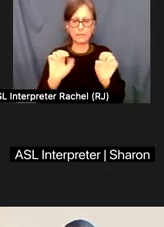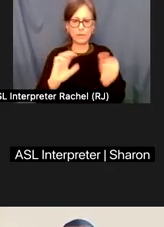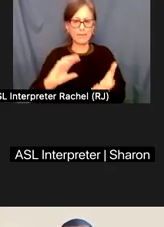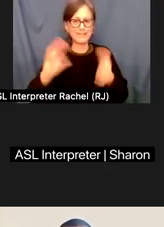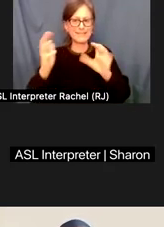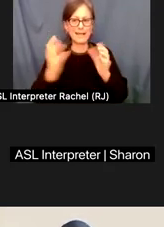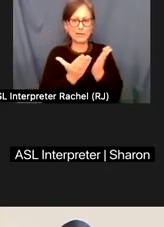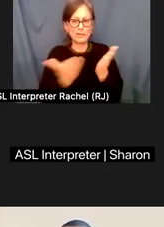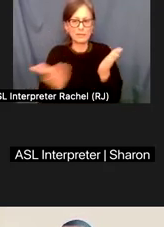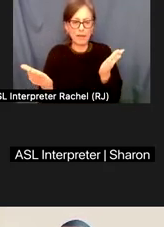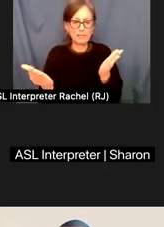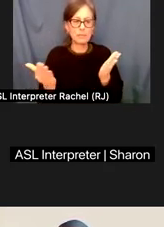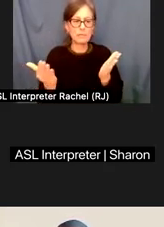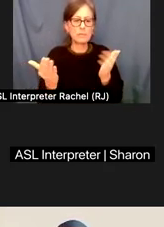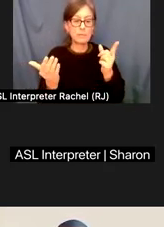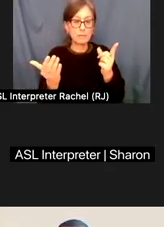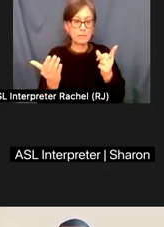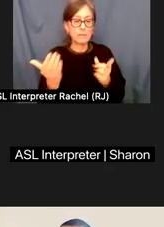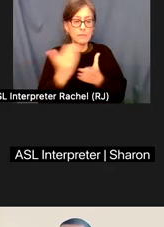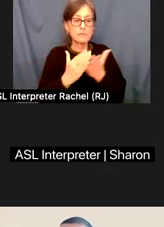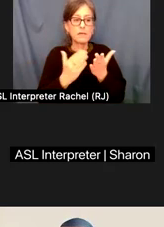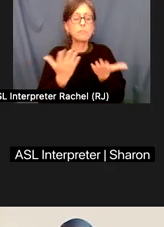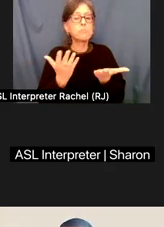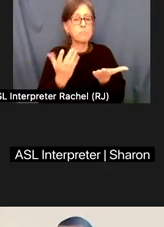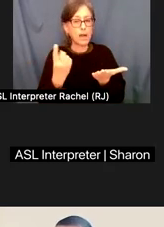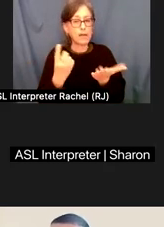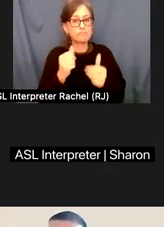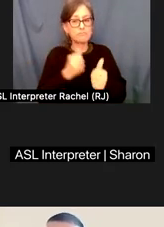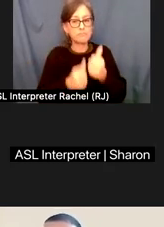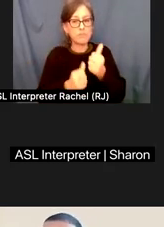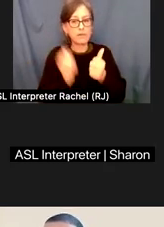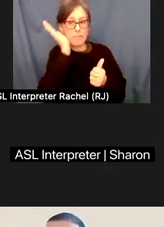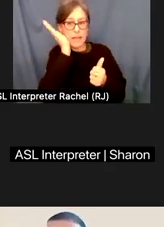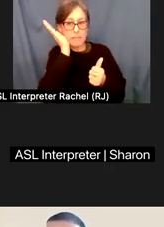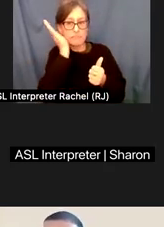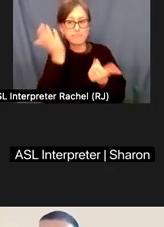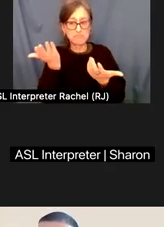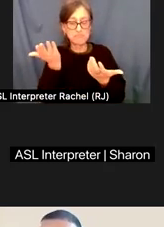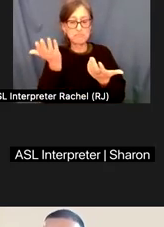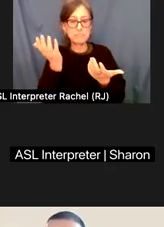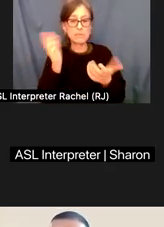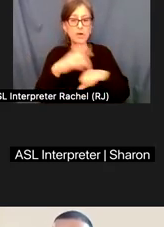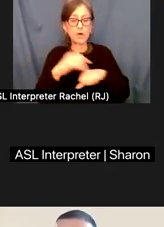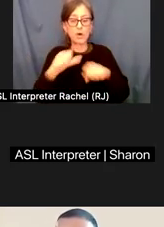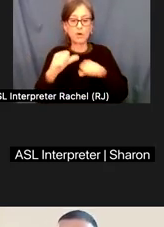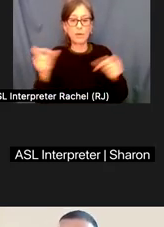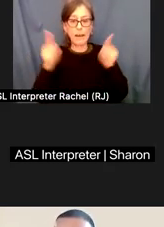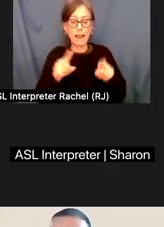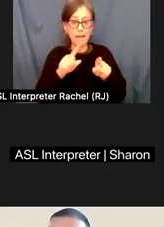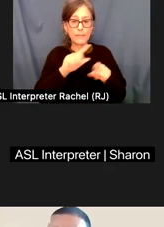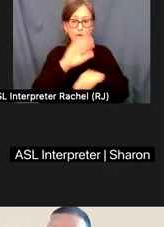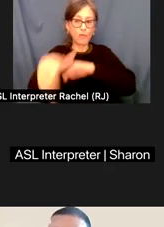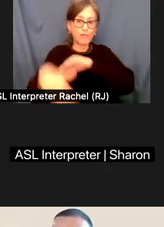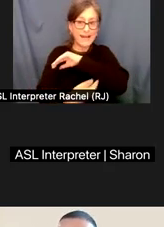supplies? And here's a couple areas. First is under your bed, because, if there's an earthquake that happens in the middle of the